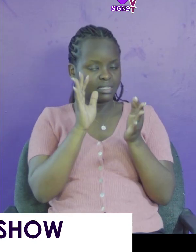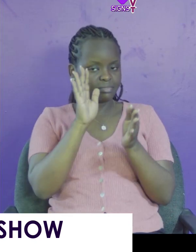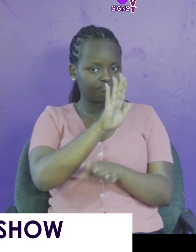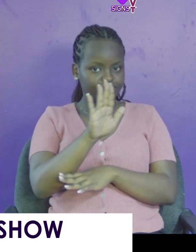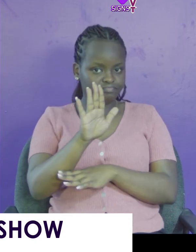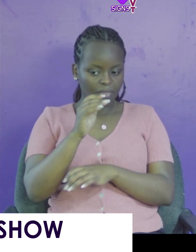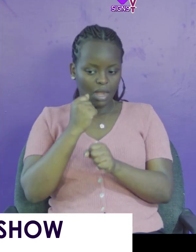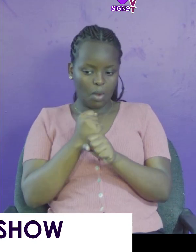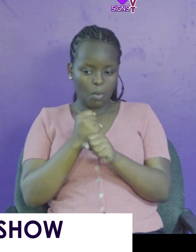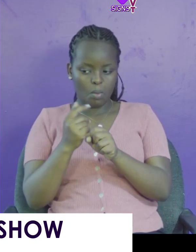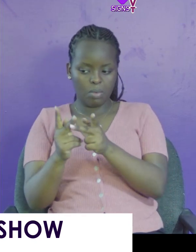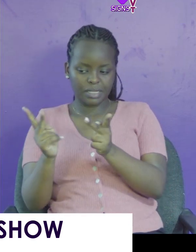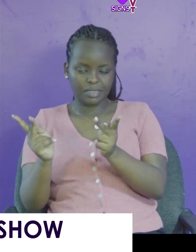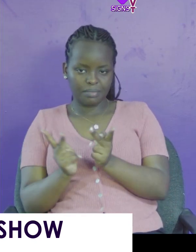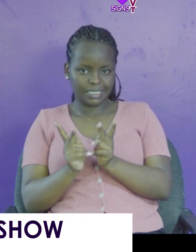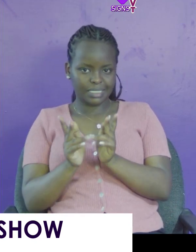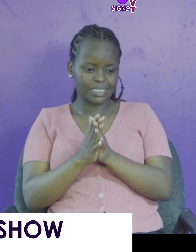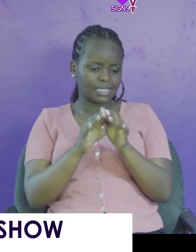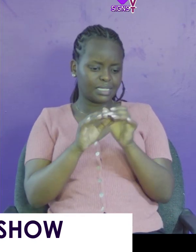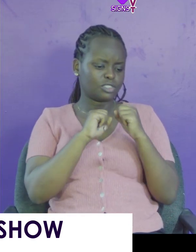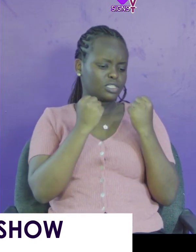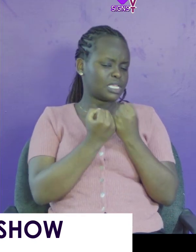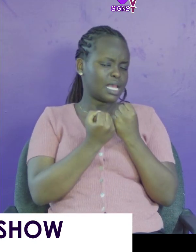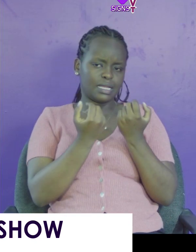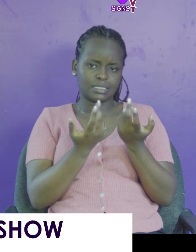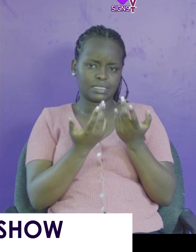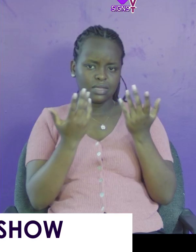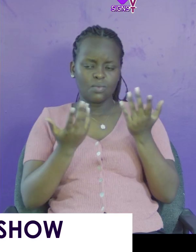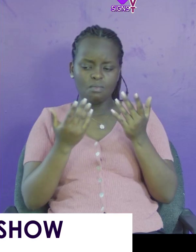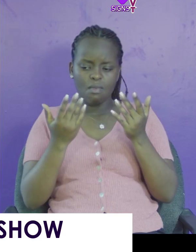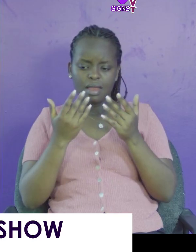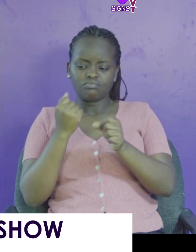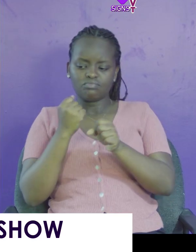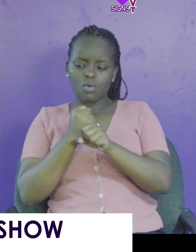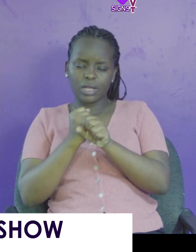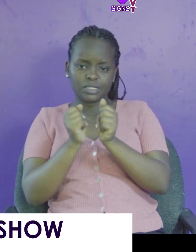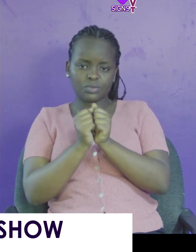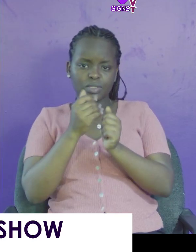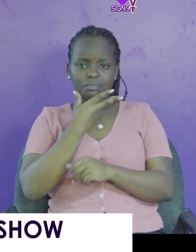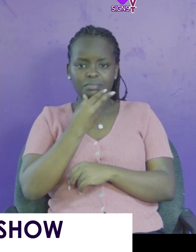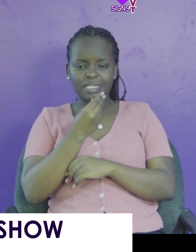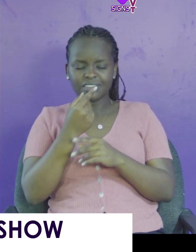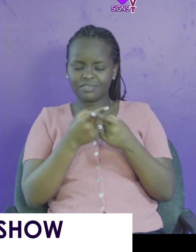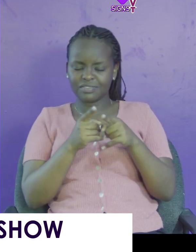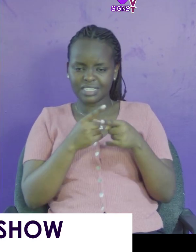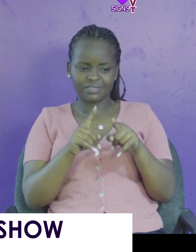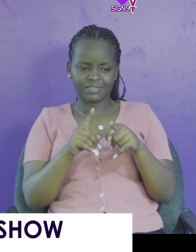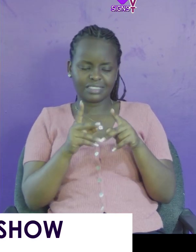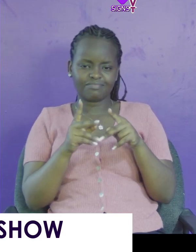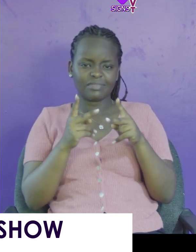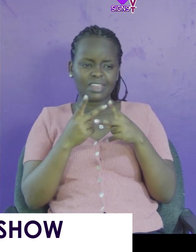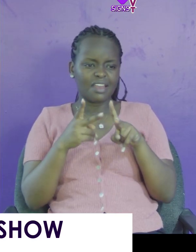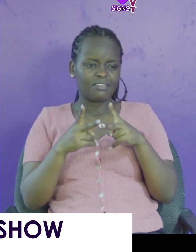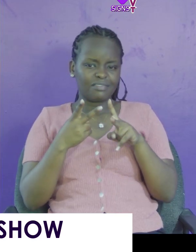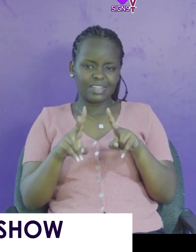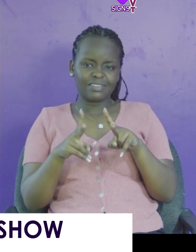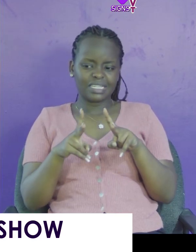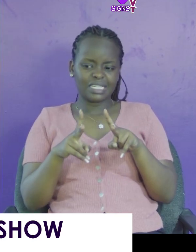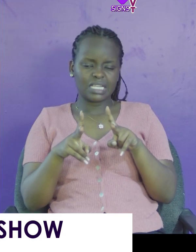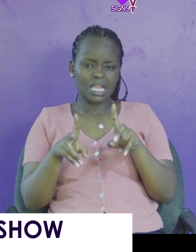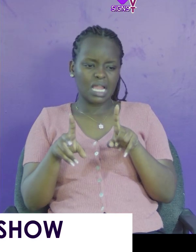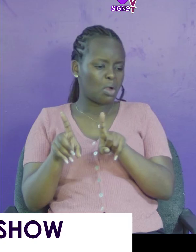your workplaces, in the society where you're dealing with men. It's very rare to have platforms where people talk